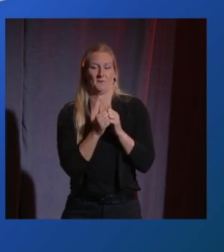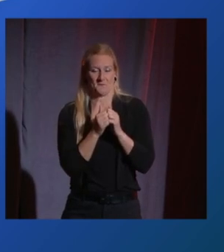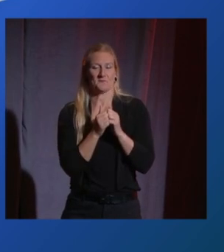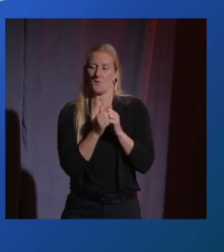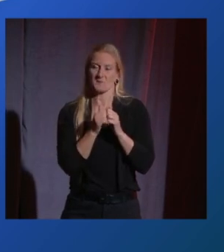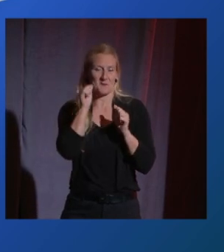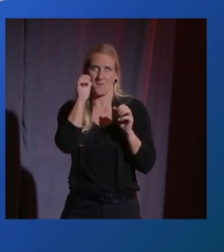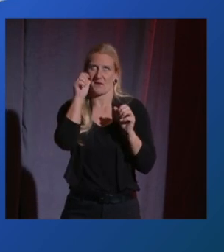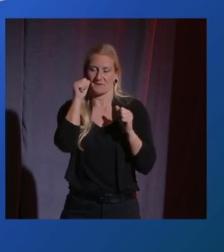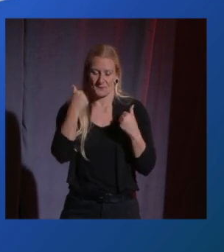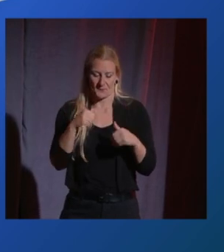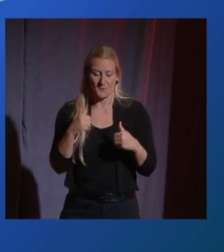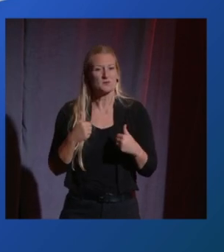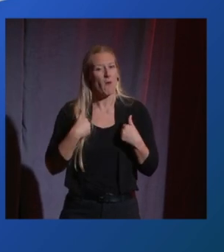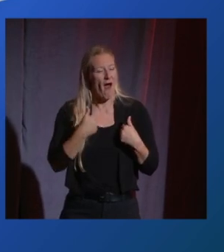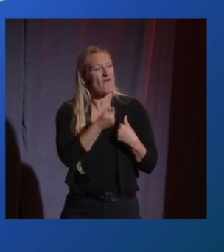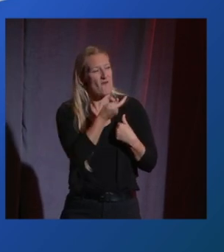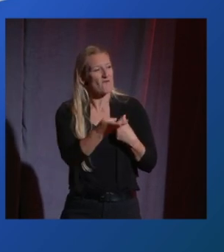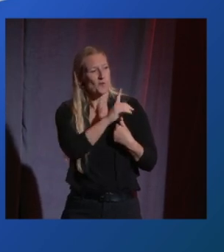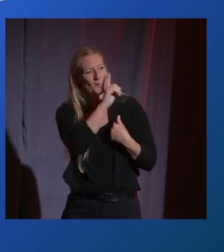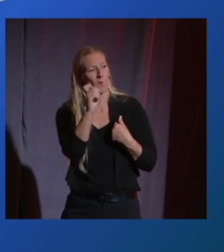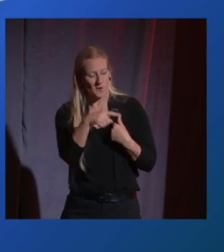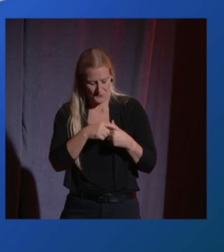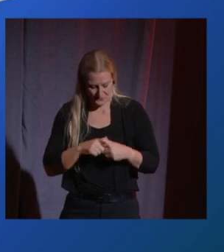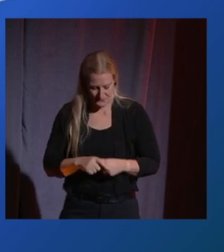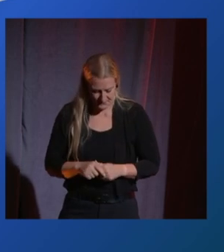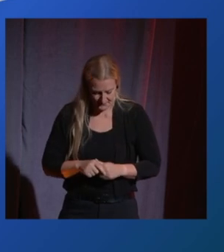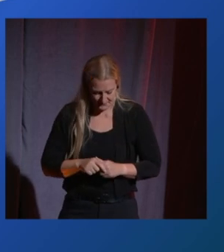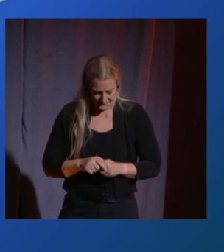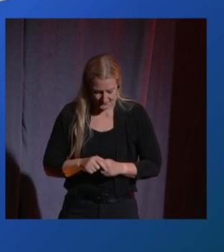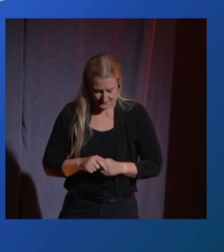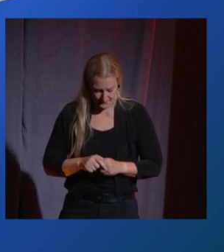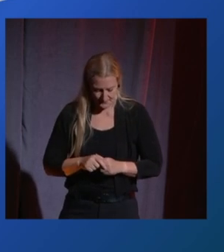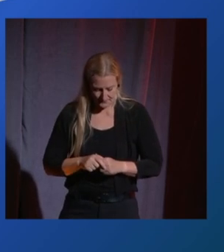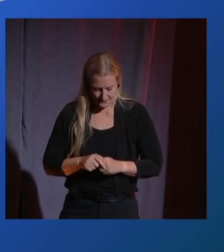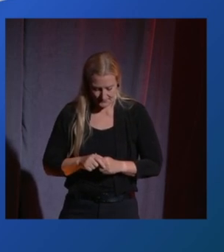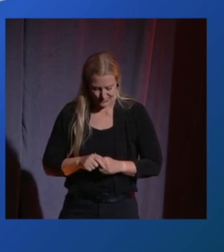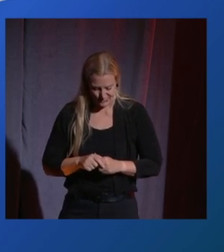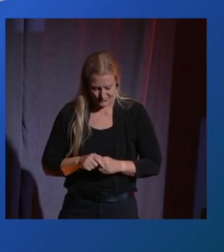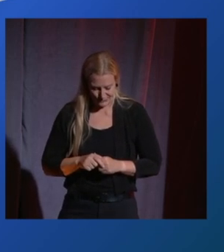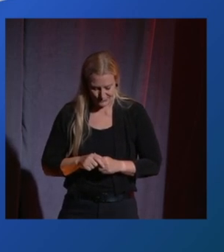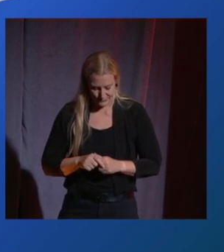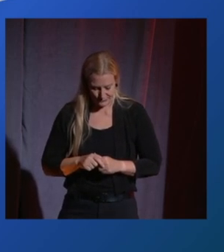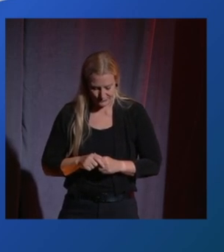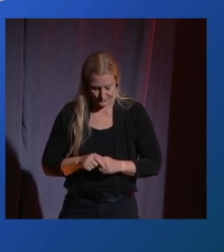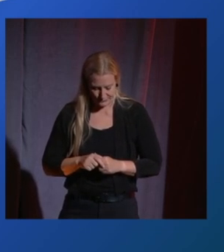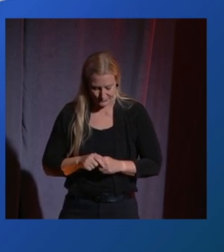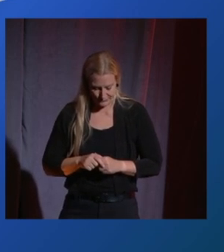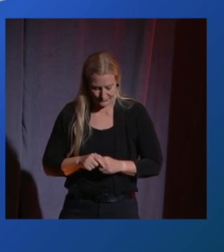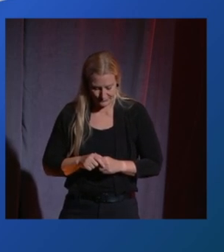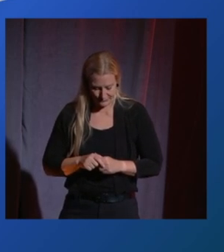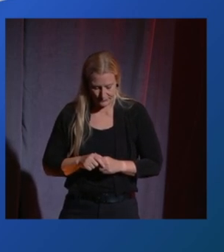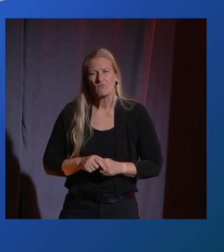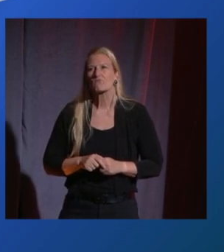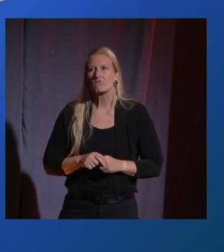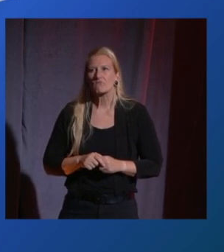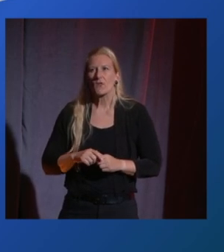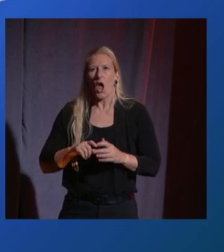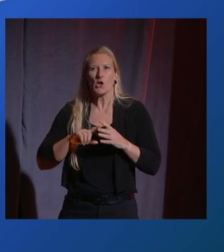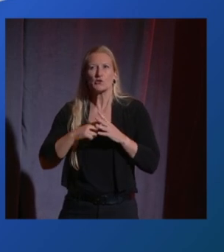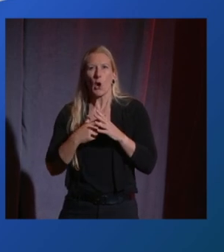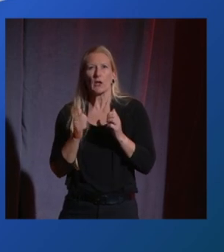so I have a few questions for you um starting with uh probably I'll start with